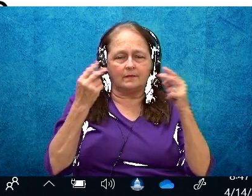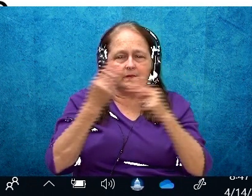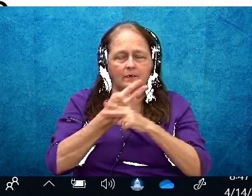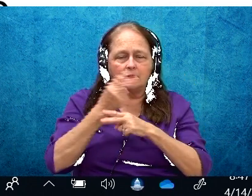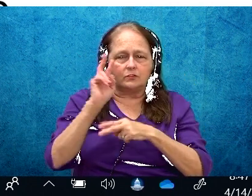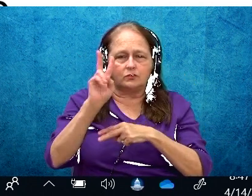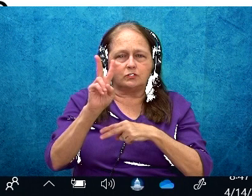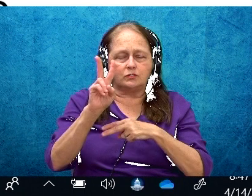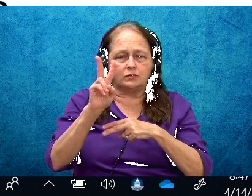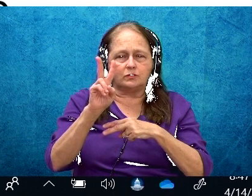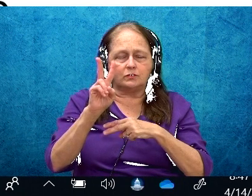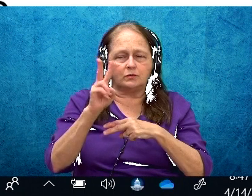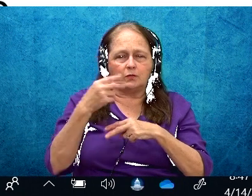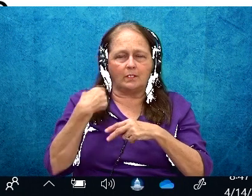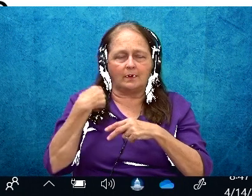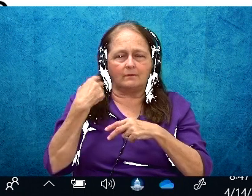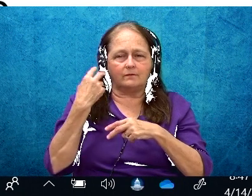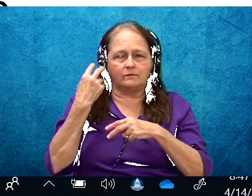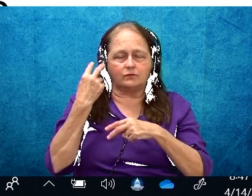times 2 because we have